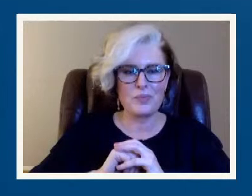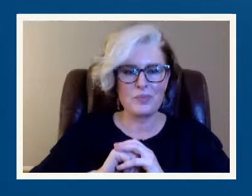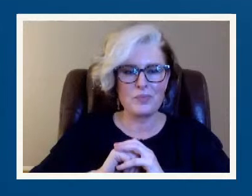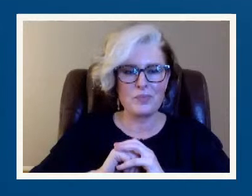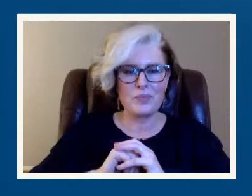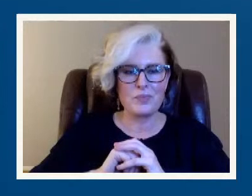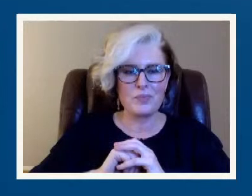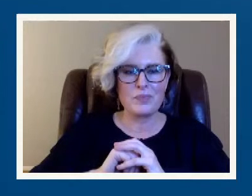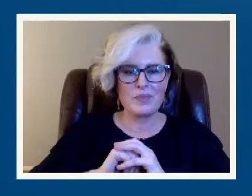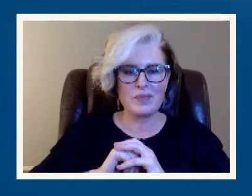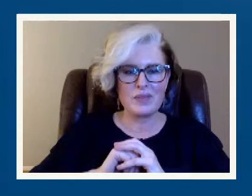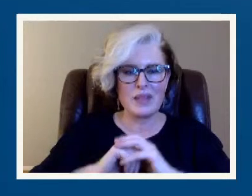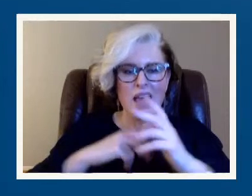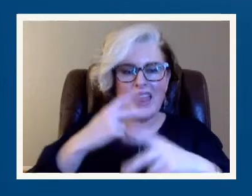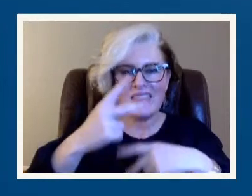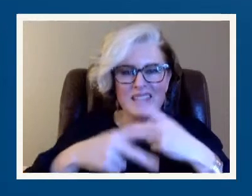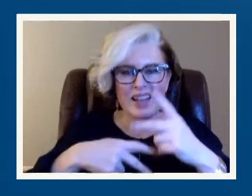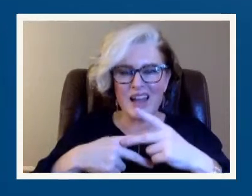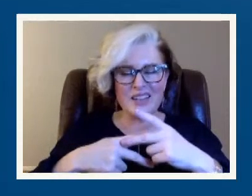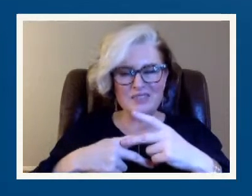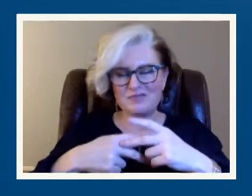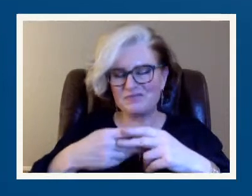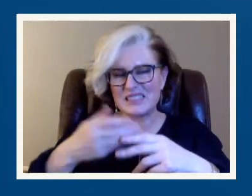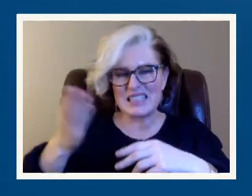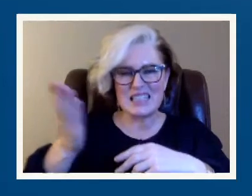The kind of slash and burn